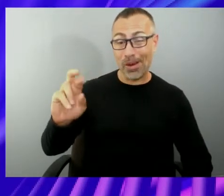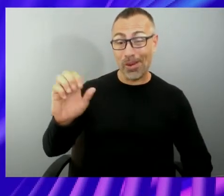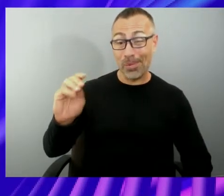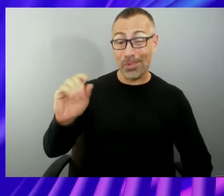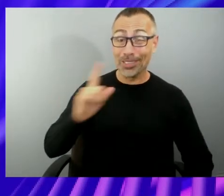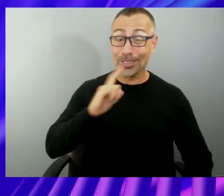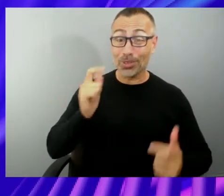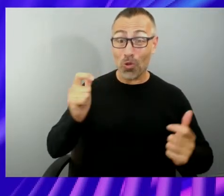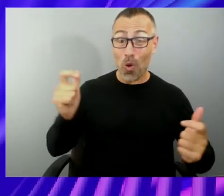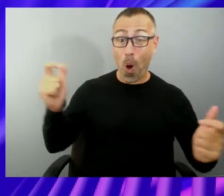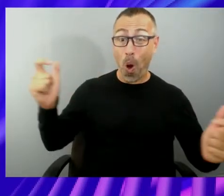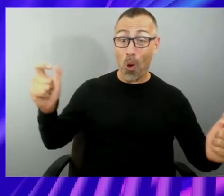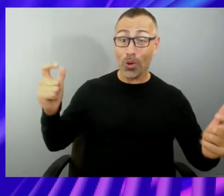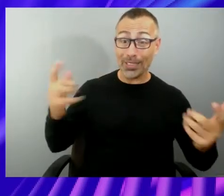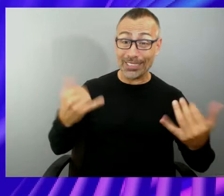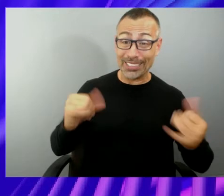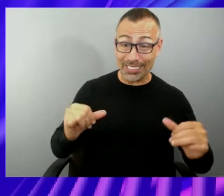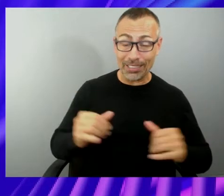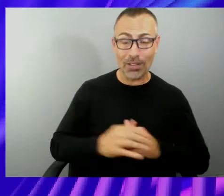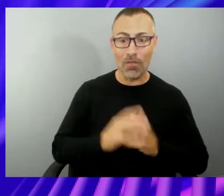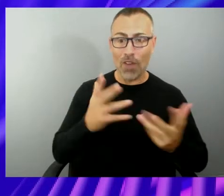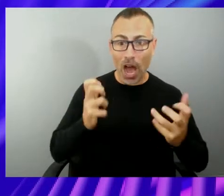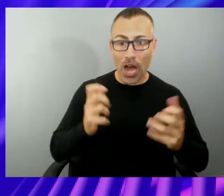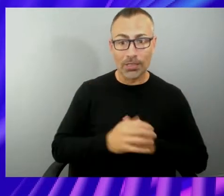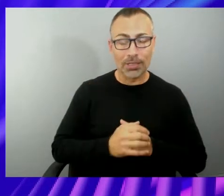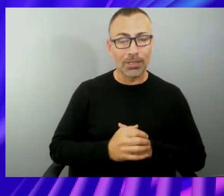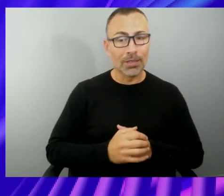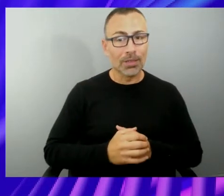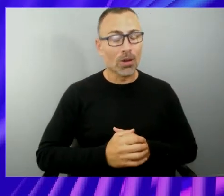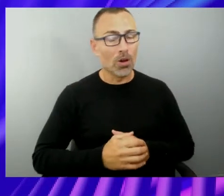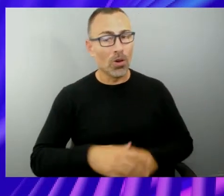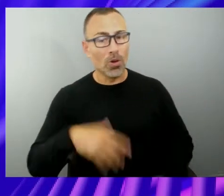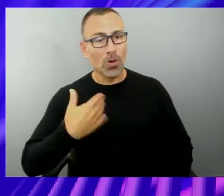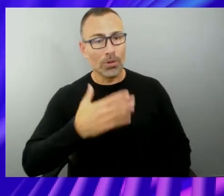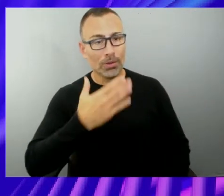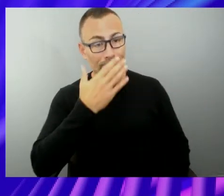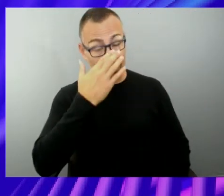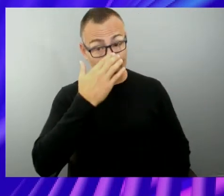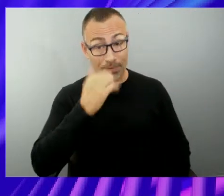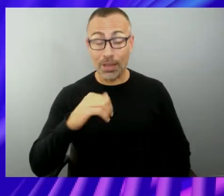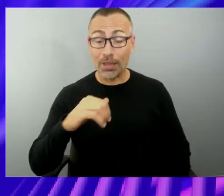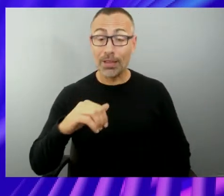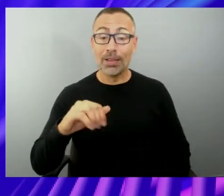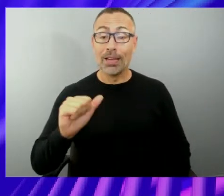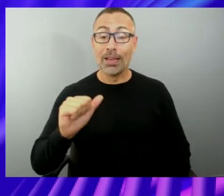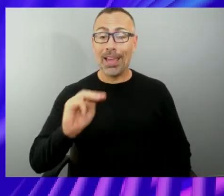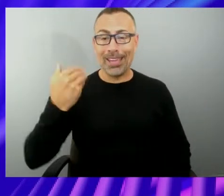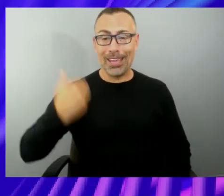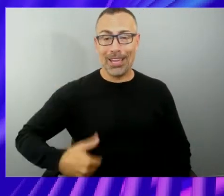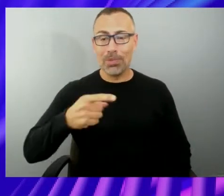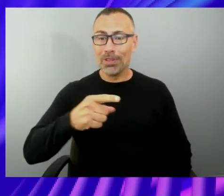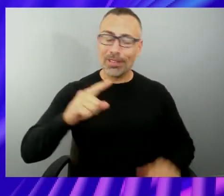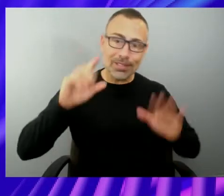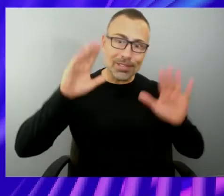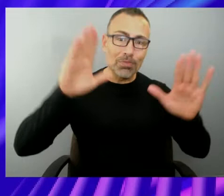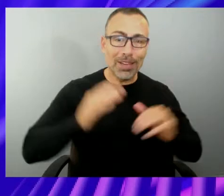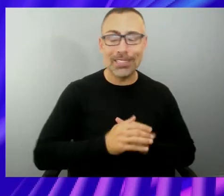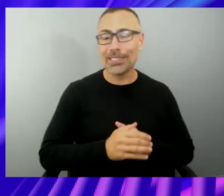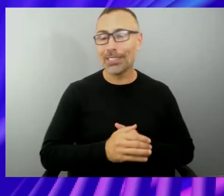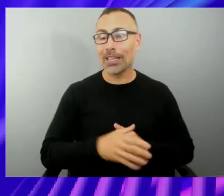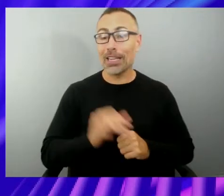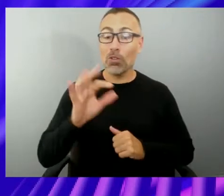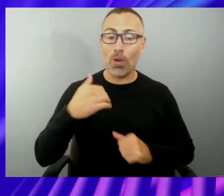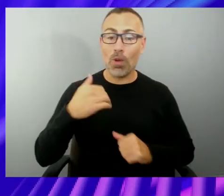mean, part of this to me is, even if we do have the GPU there, right, that can